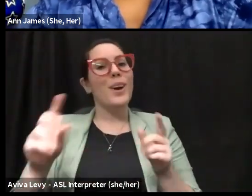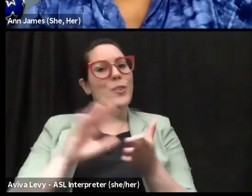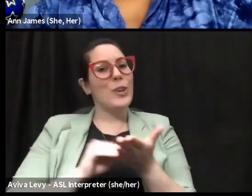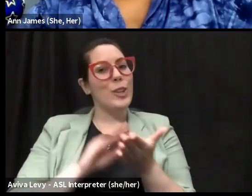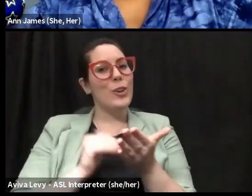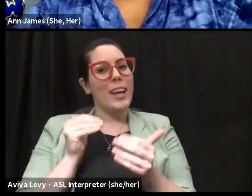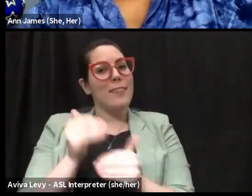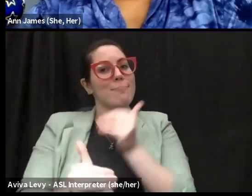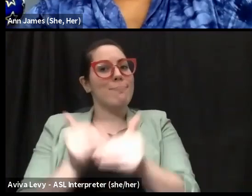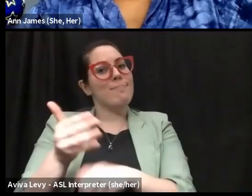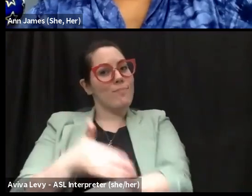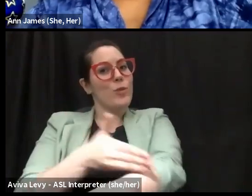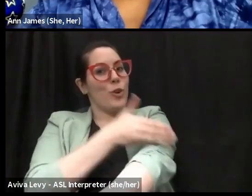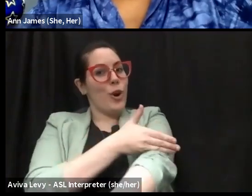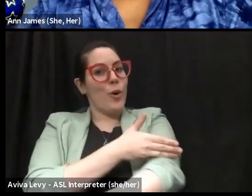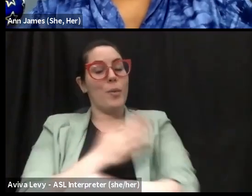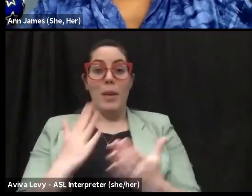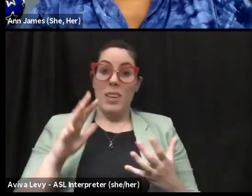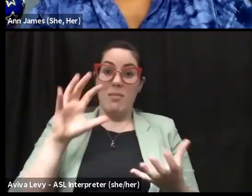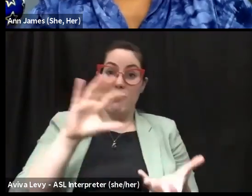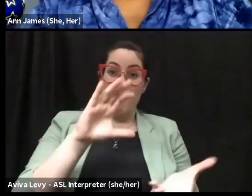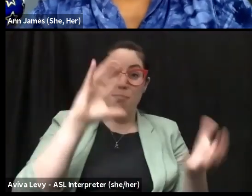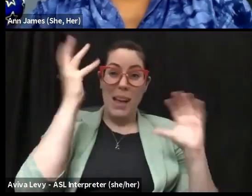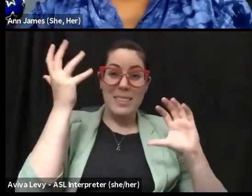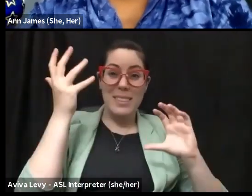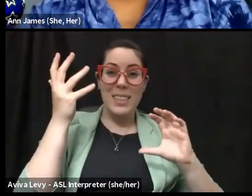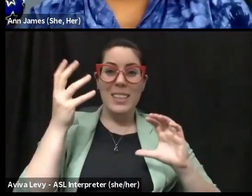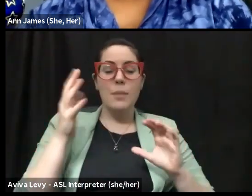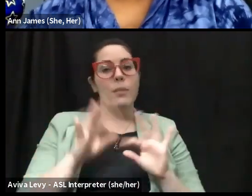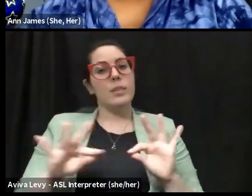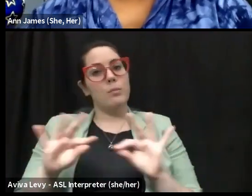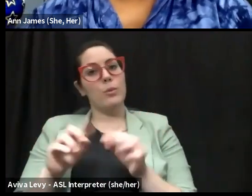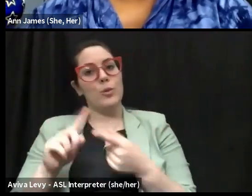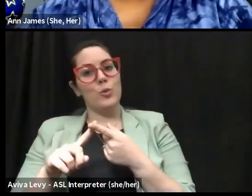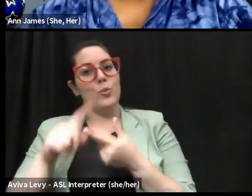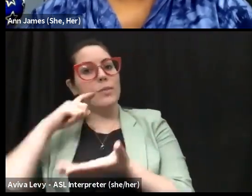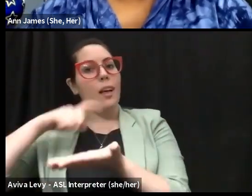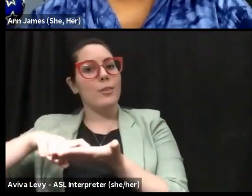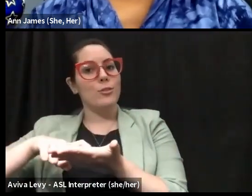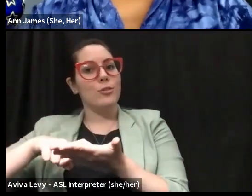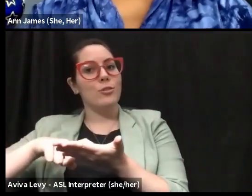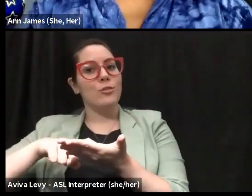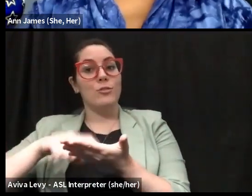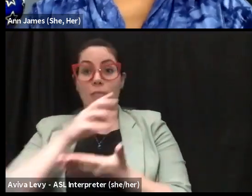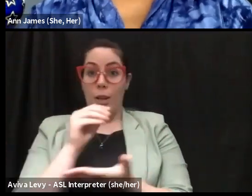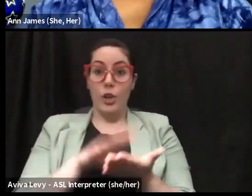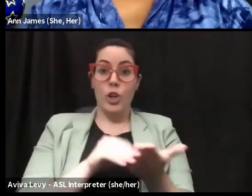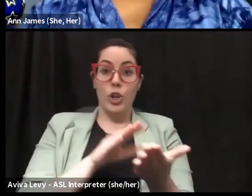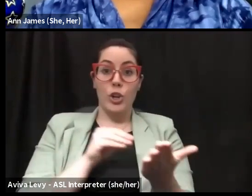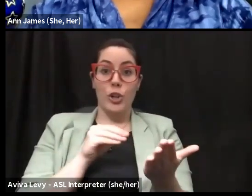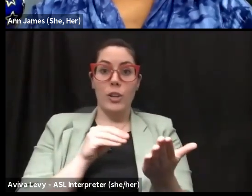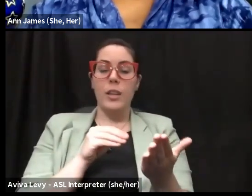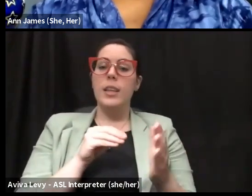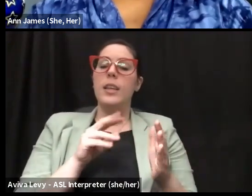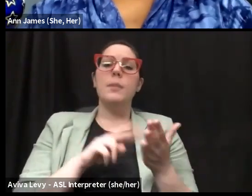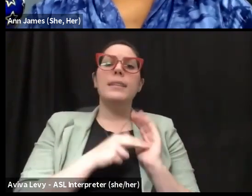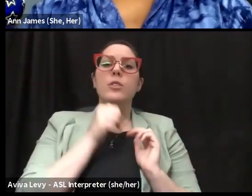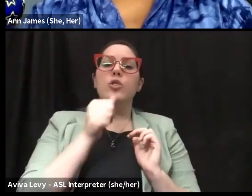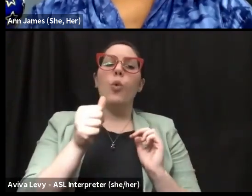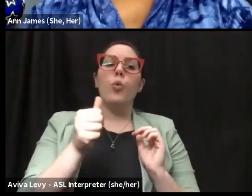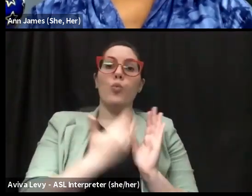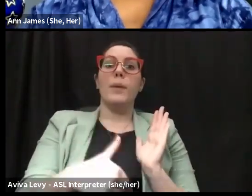can be messy. But I think part of accountability is acknowledging it, and then learning from it is not repeating that behavior. I